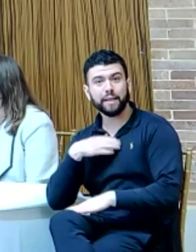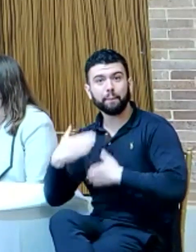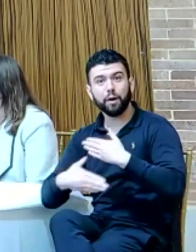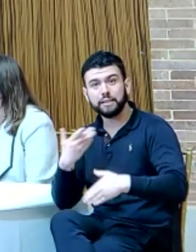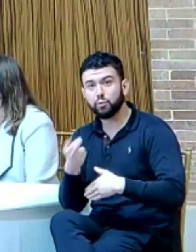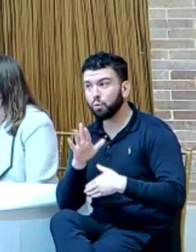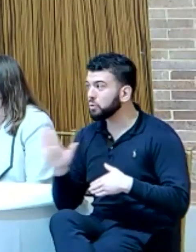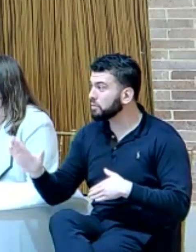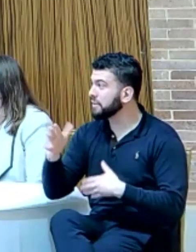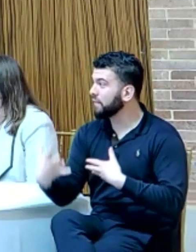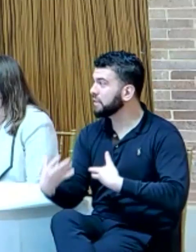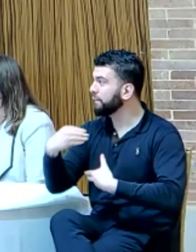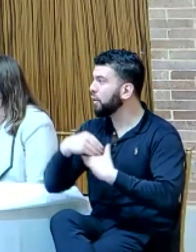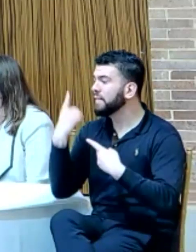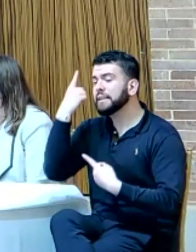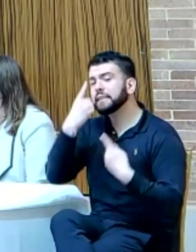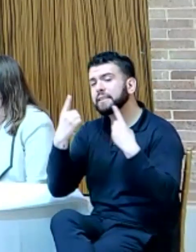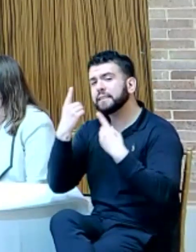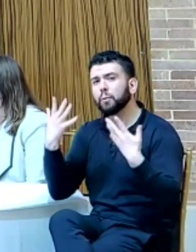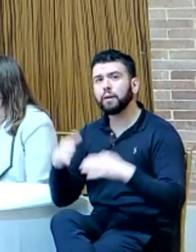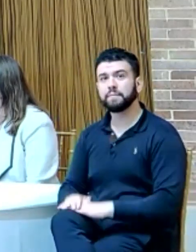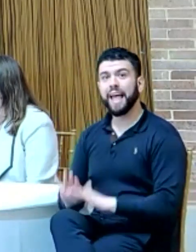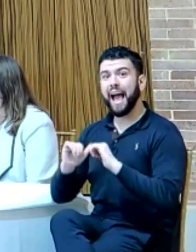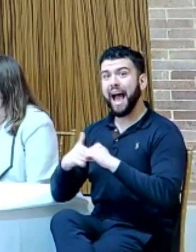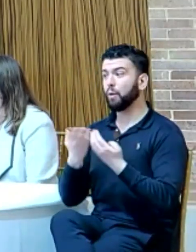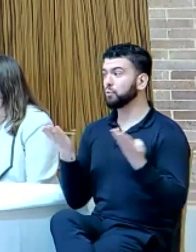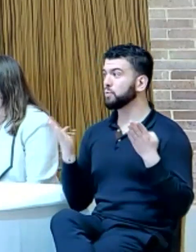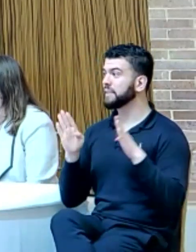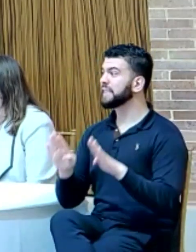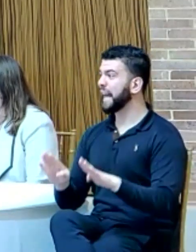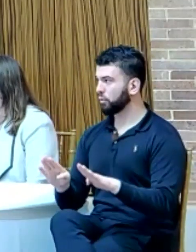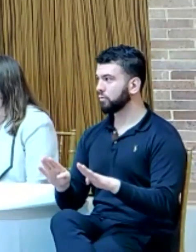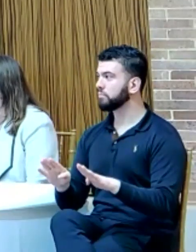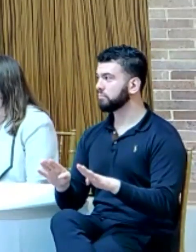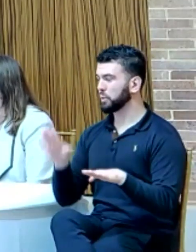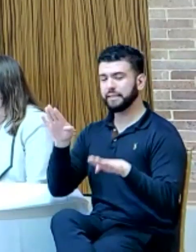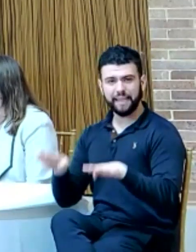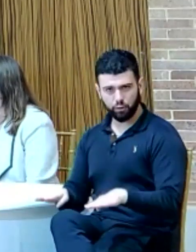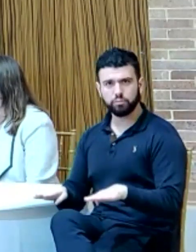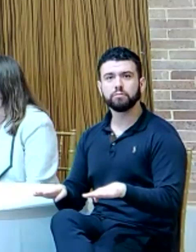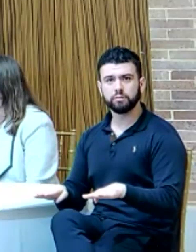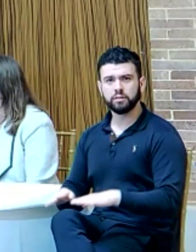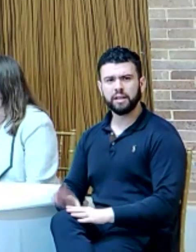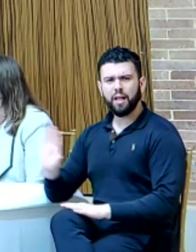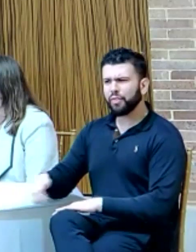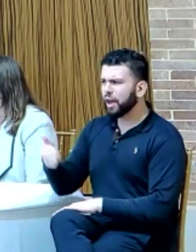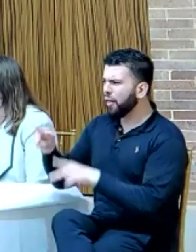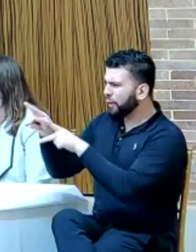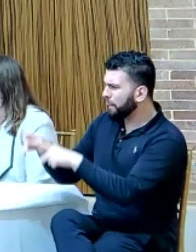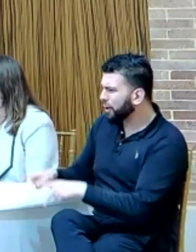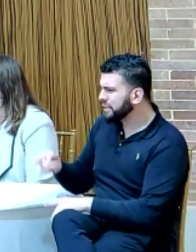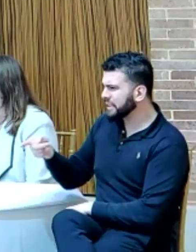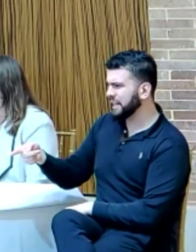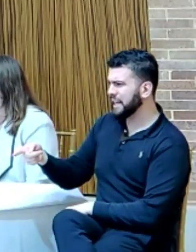consider how to settle as soon as possible how to make the other person who feels AG grieved